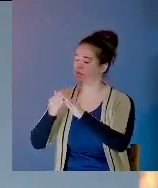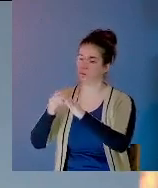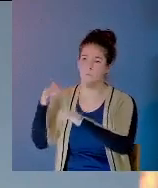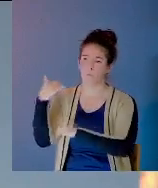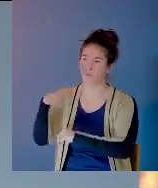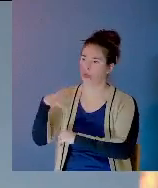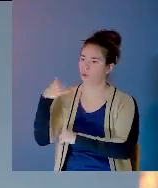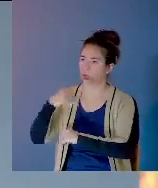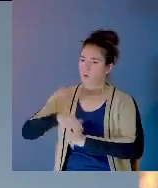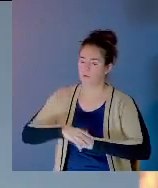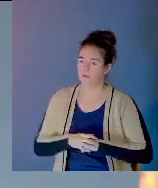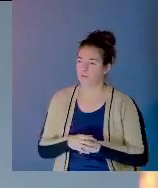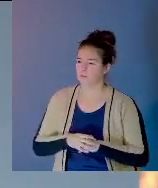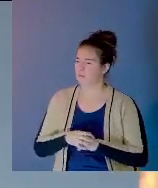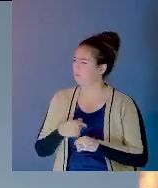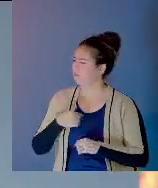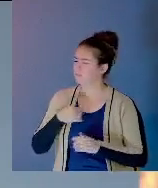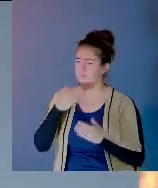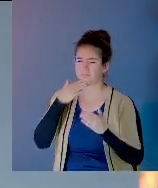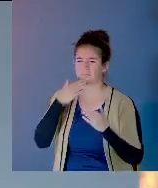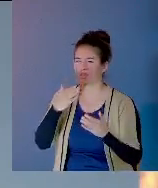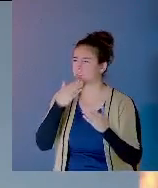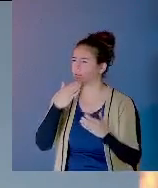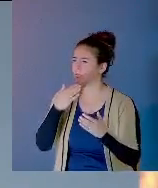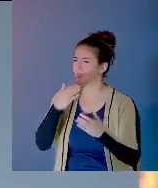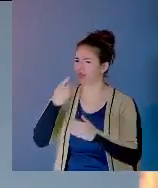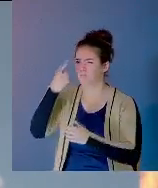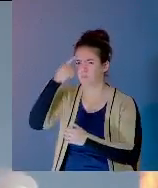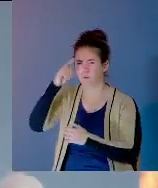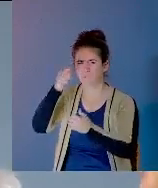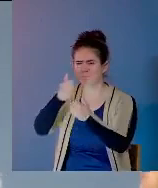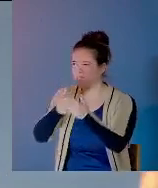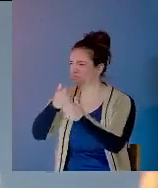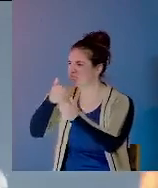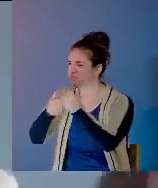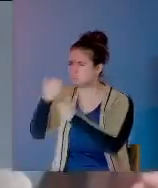So I thank you all for who you are. Amen. Thank you, Ken.